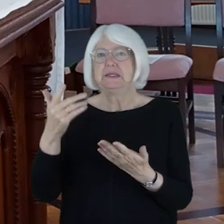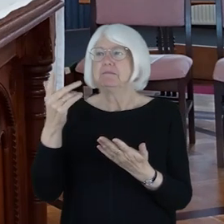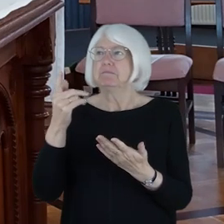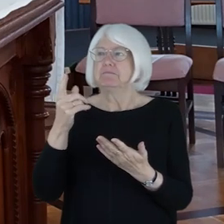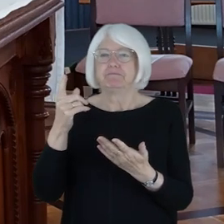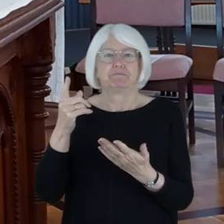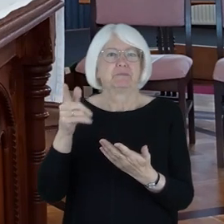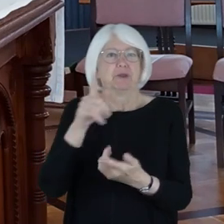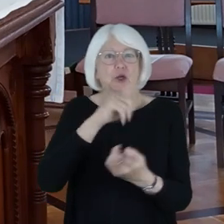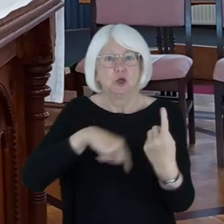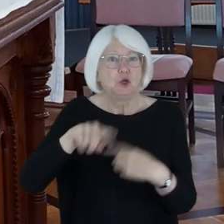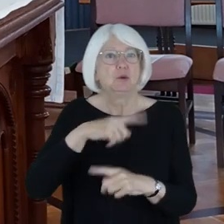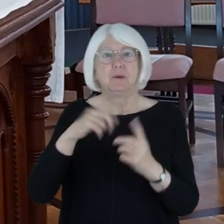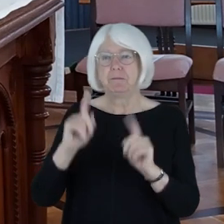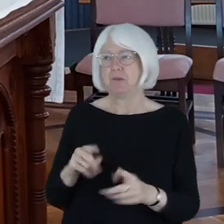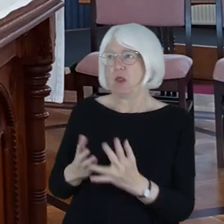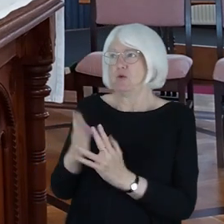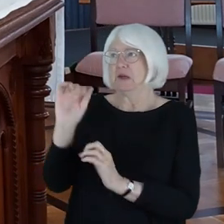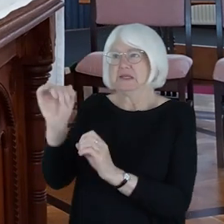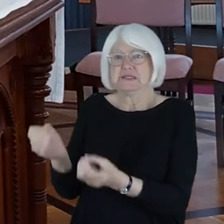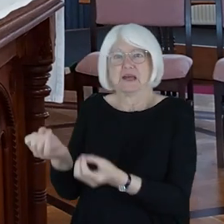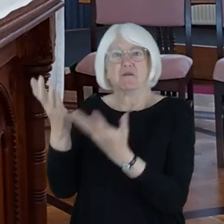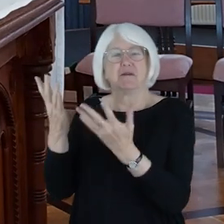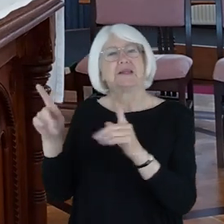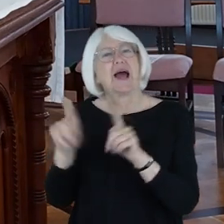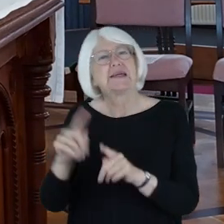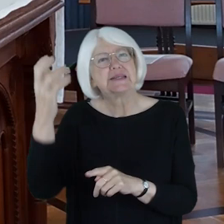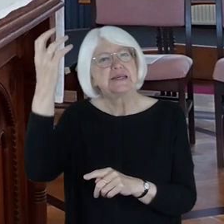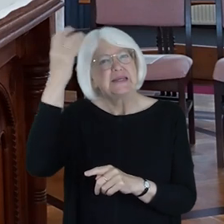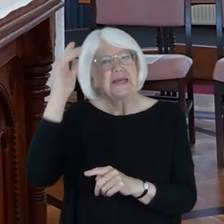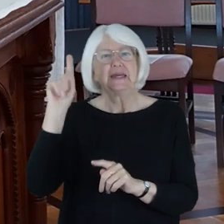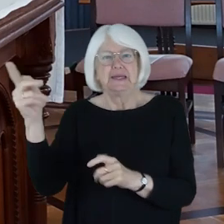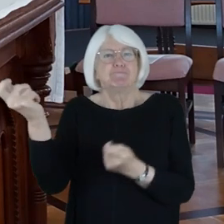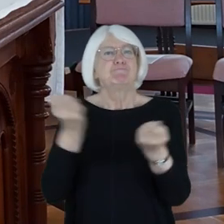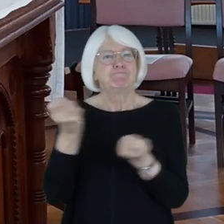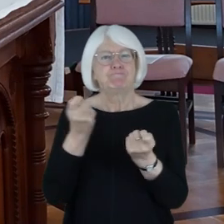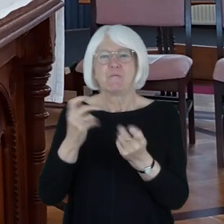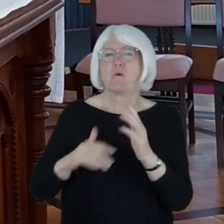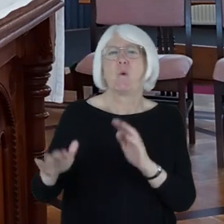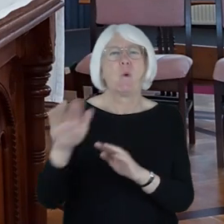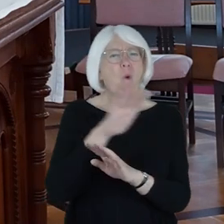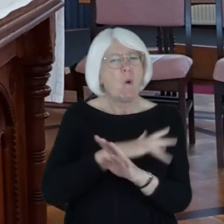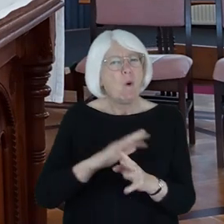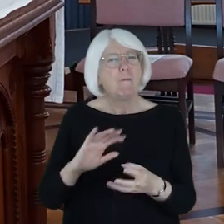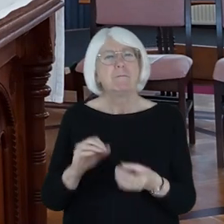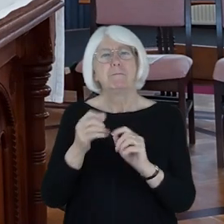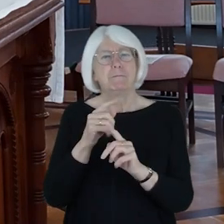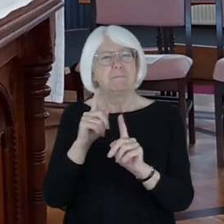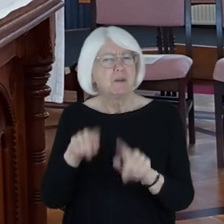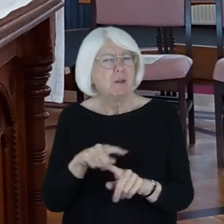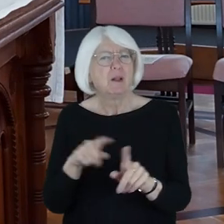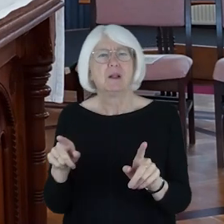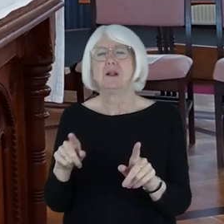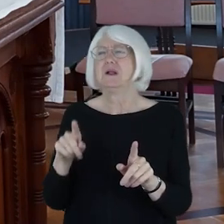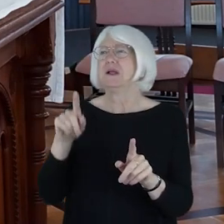perfect sacrifice of peace. As King he claims dominion over all your creatures, that he may bring before your